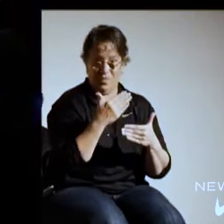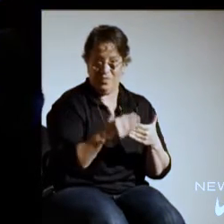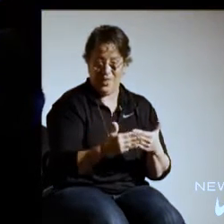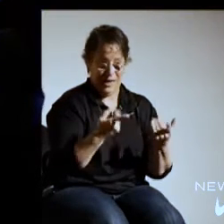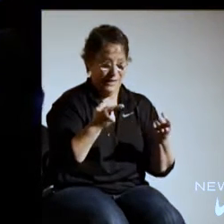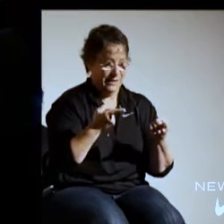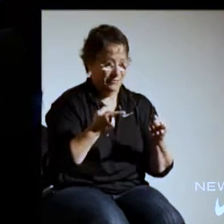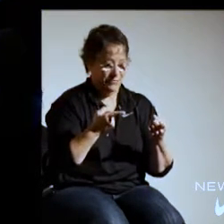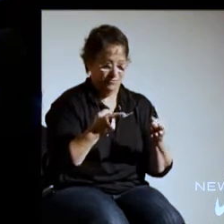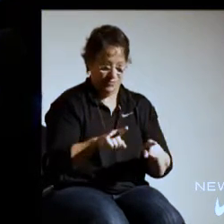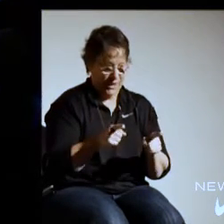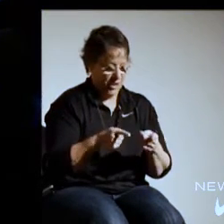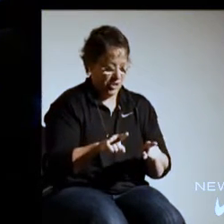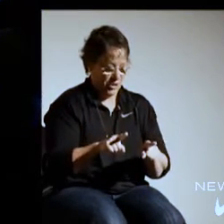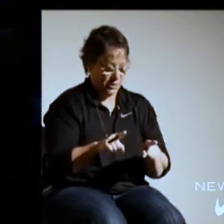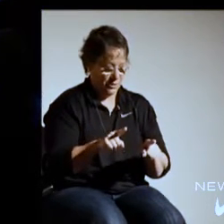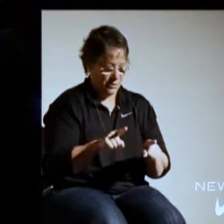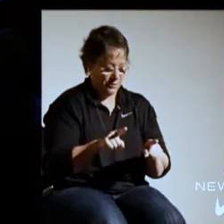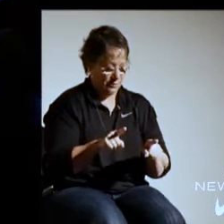started,